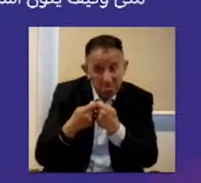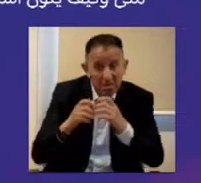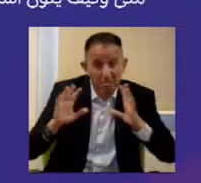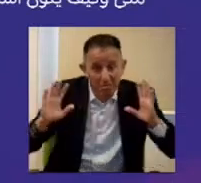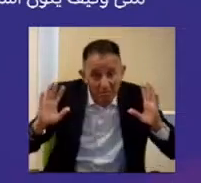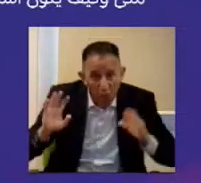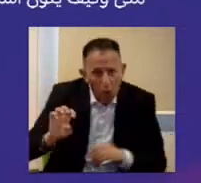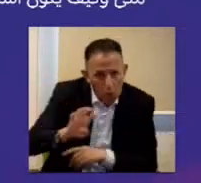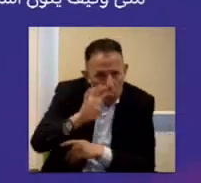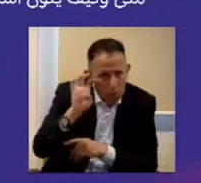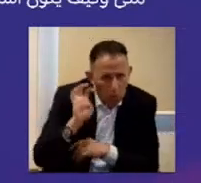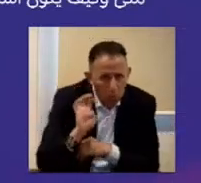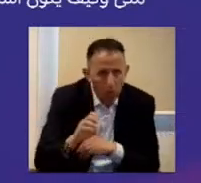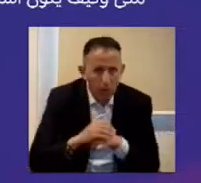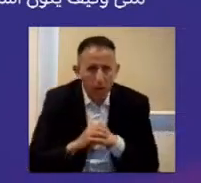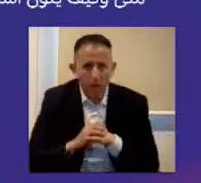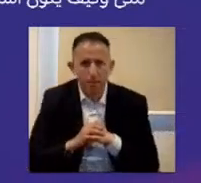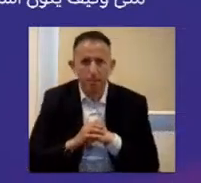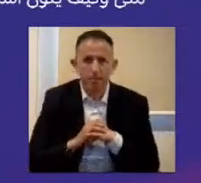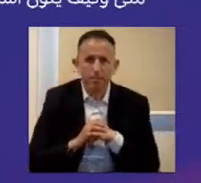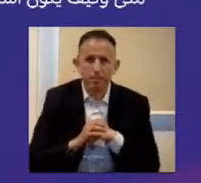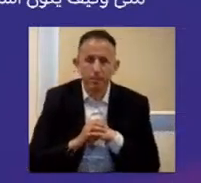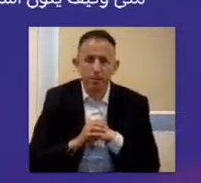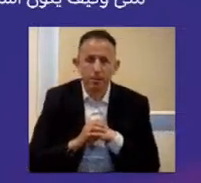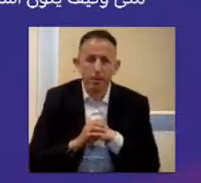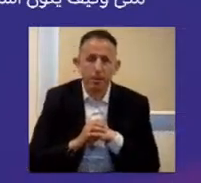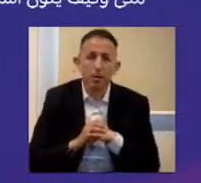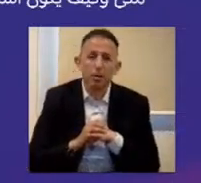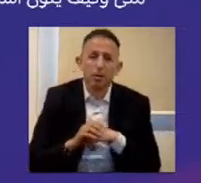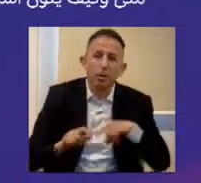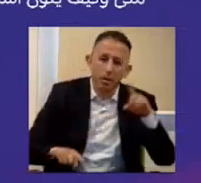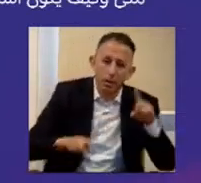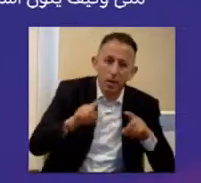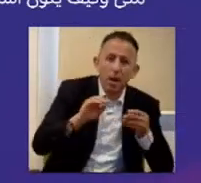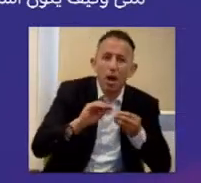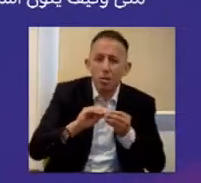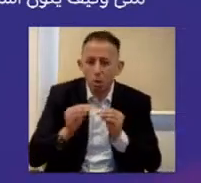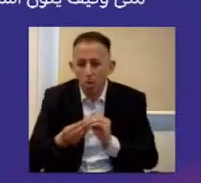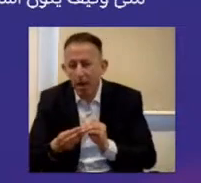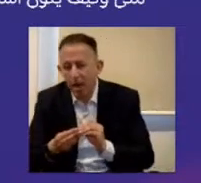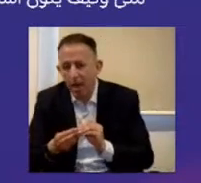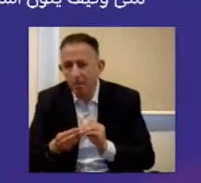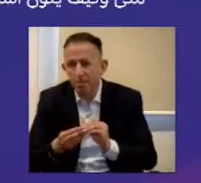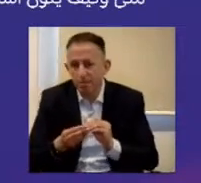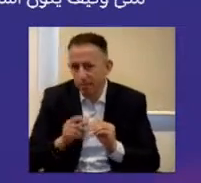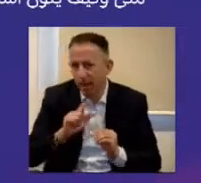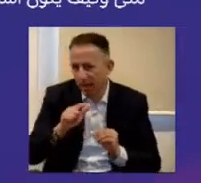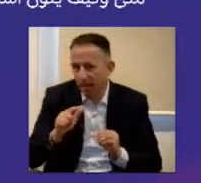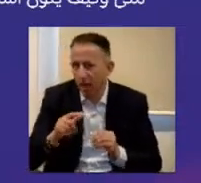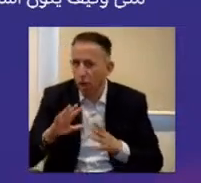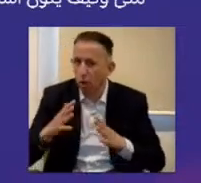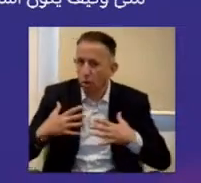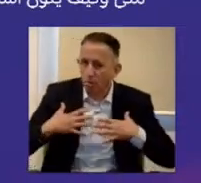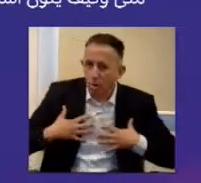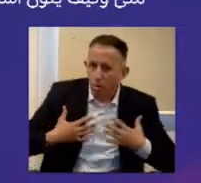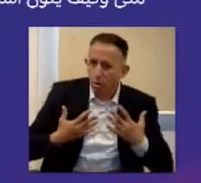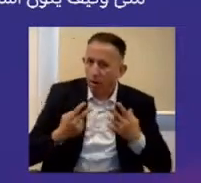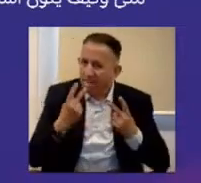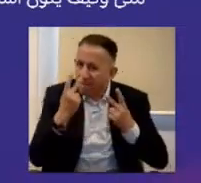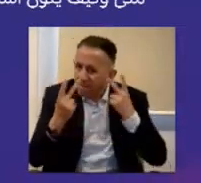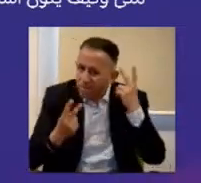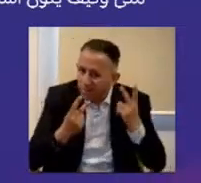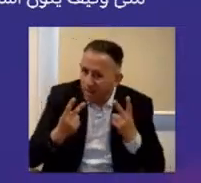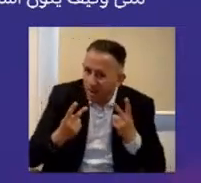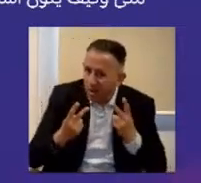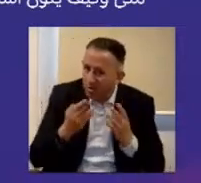fairness, privacy, transparency, trustworthiness, ownership of data that raise a lot of risk. I will not develop that because this is an issue